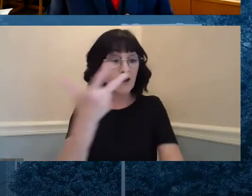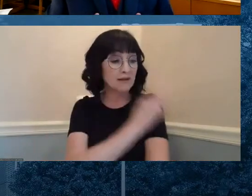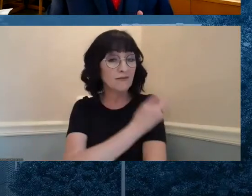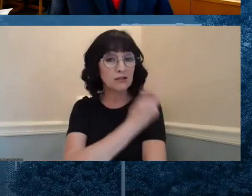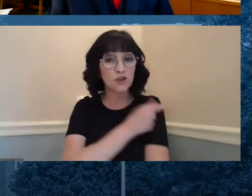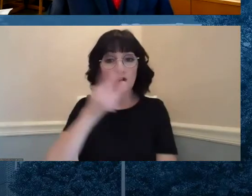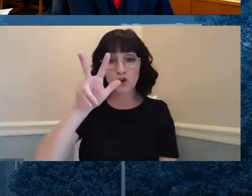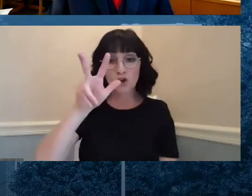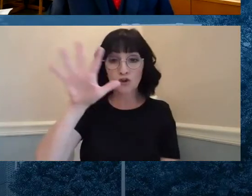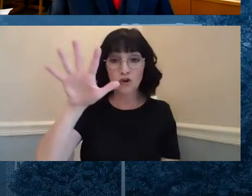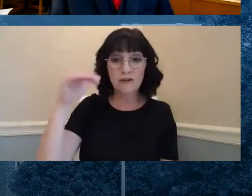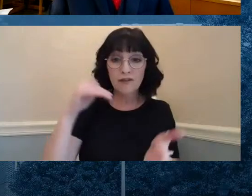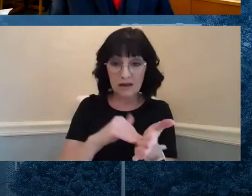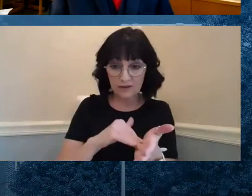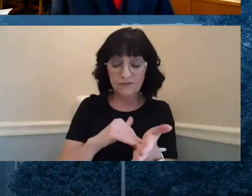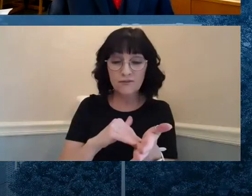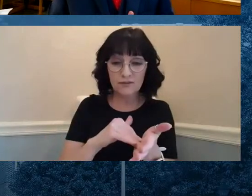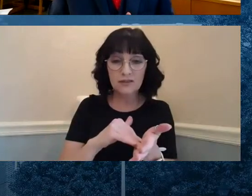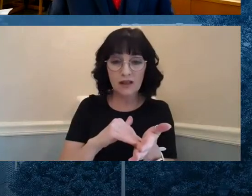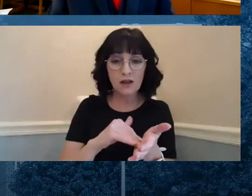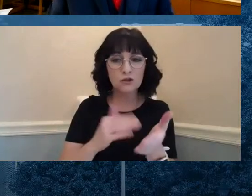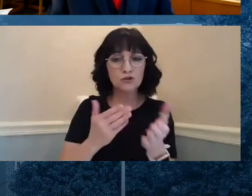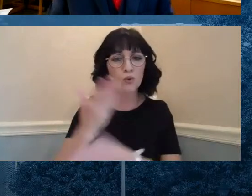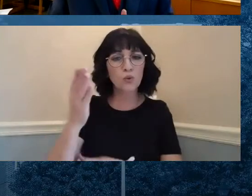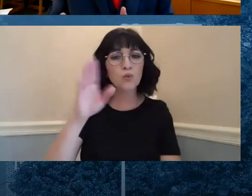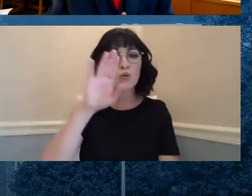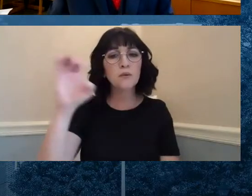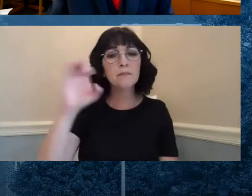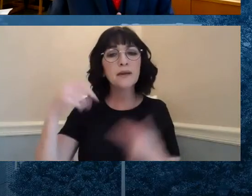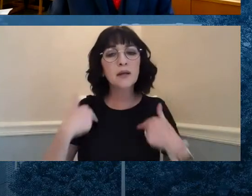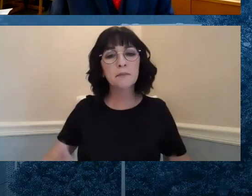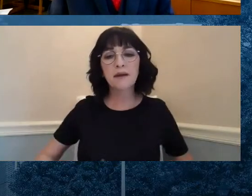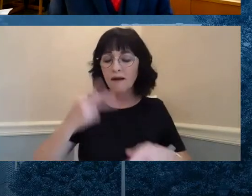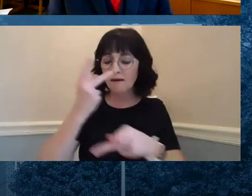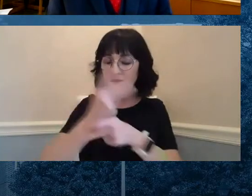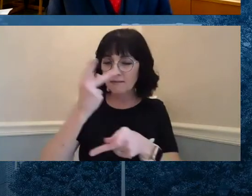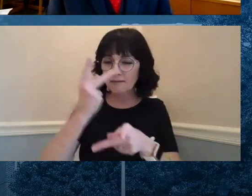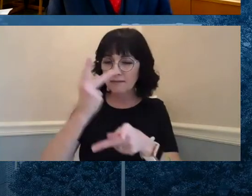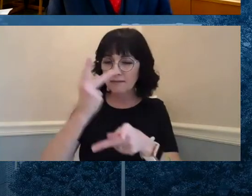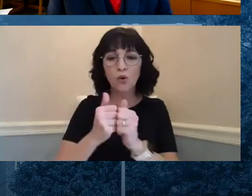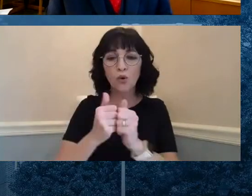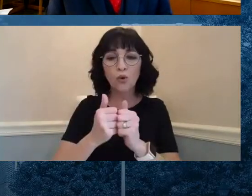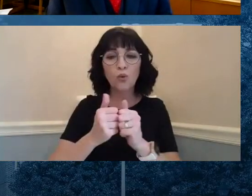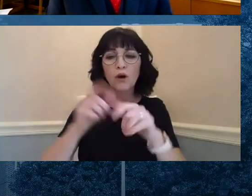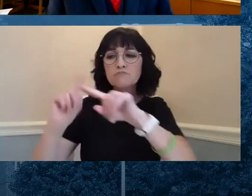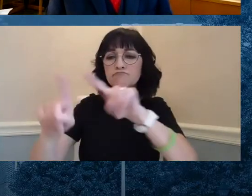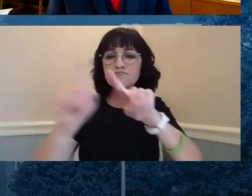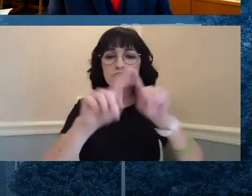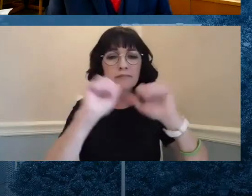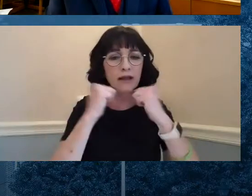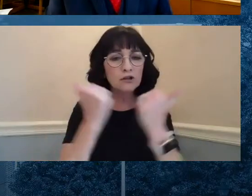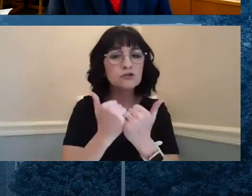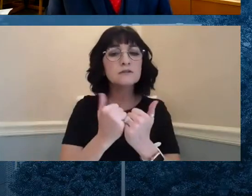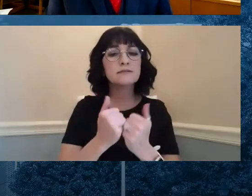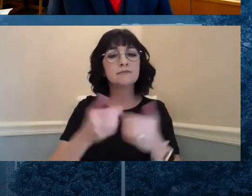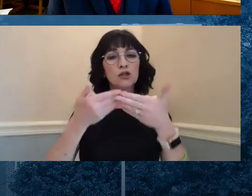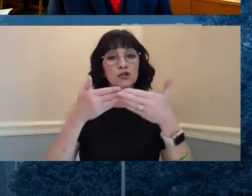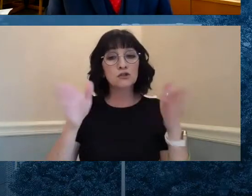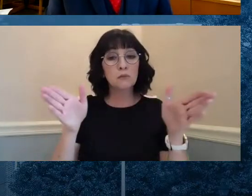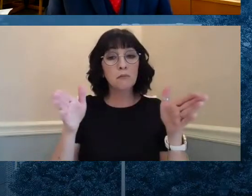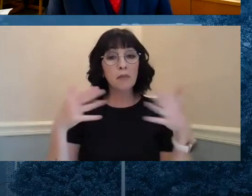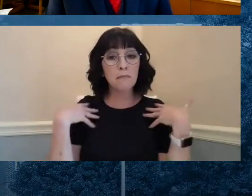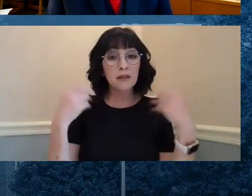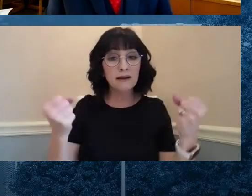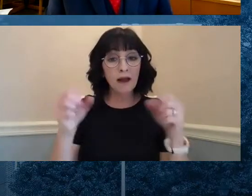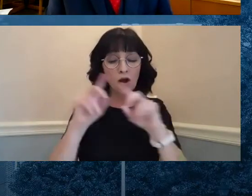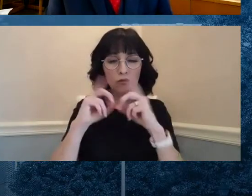vaccines by BB Healthcare in partnership, of course, with other agencies like the Department of Public Health, with what